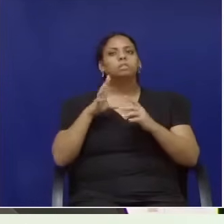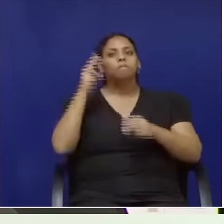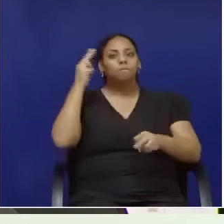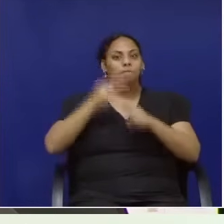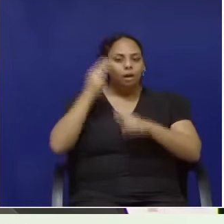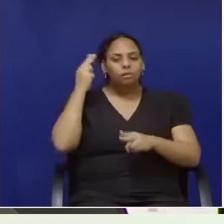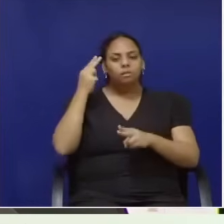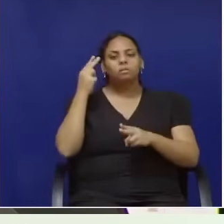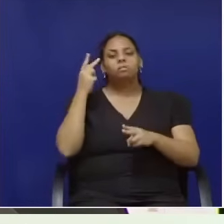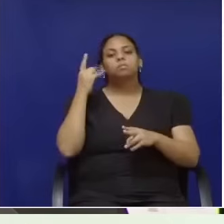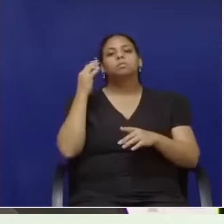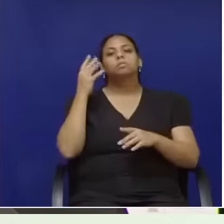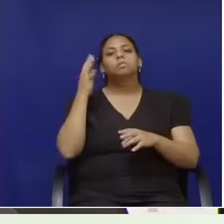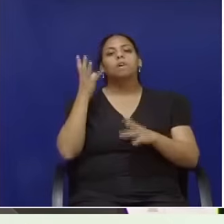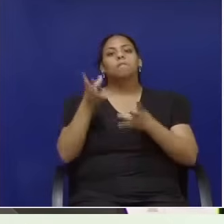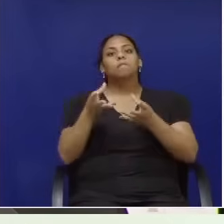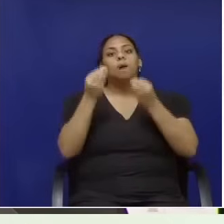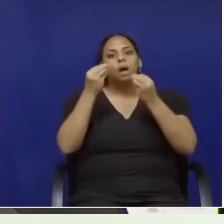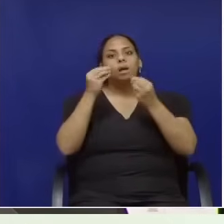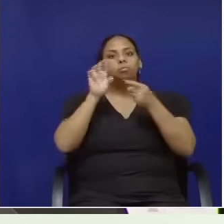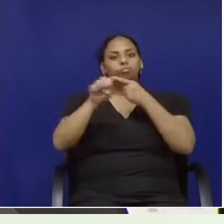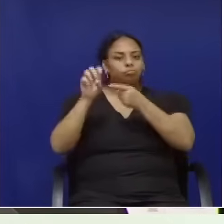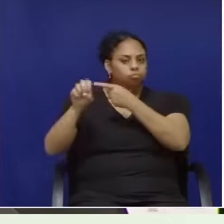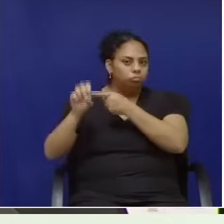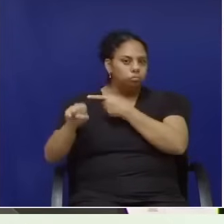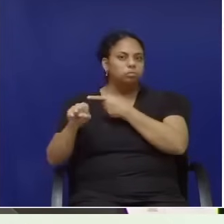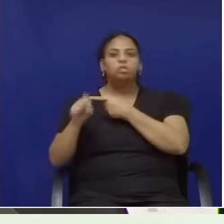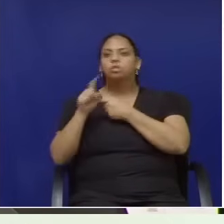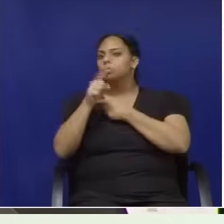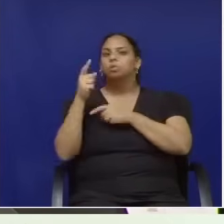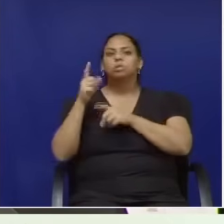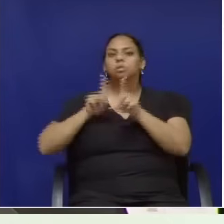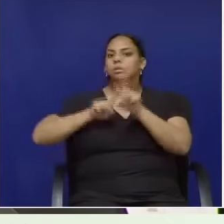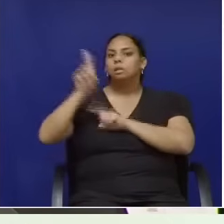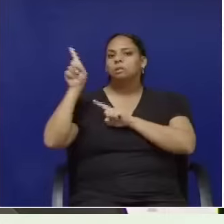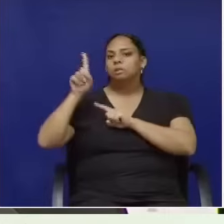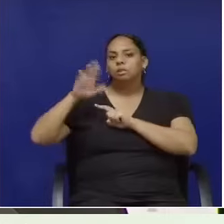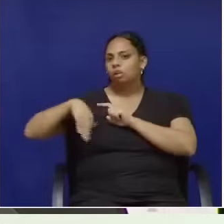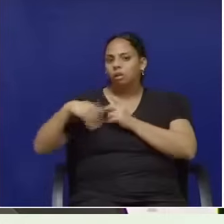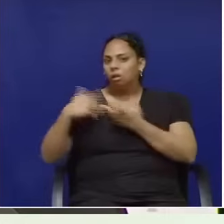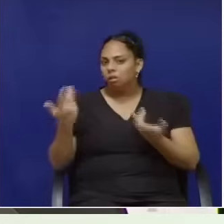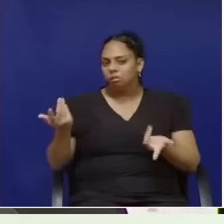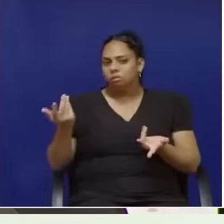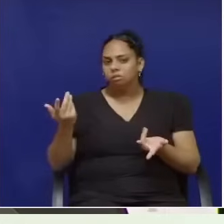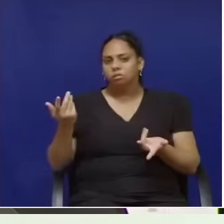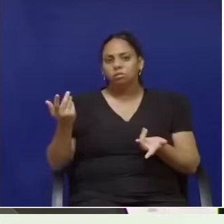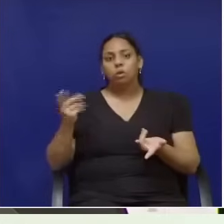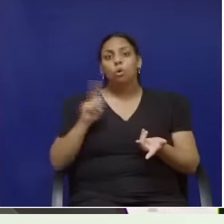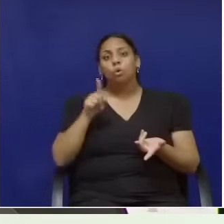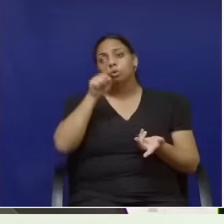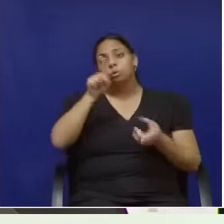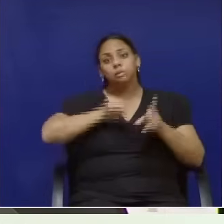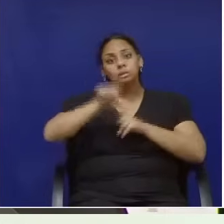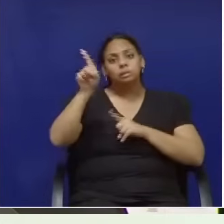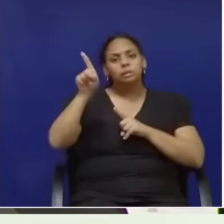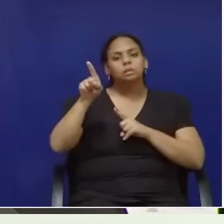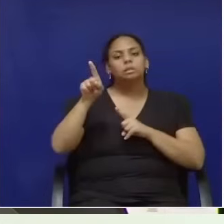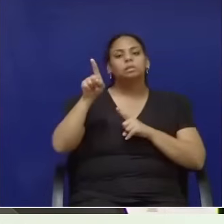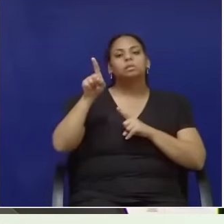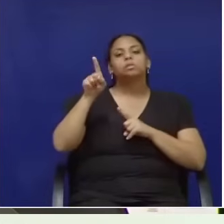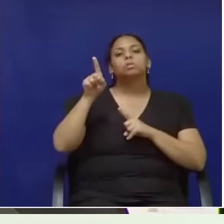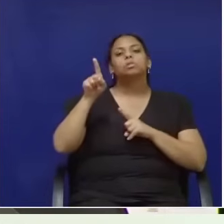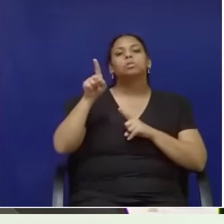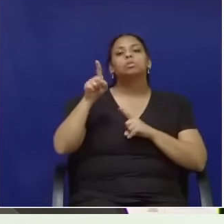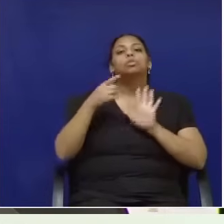Zondo Commission be prosecuted without delay. You haven't exactly succeeded therein either. Will you succeed in improving anything